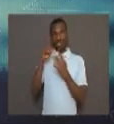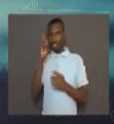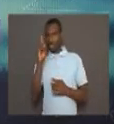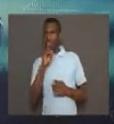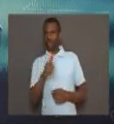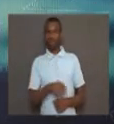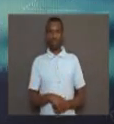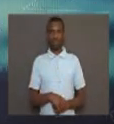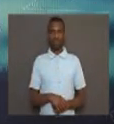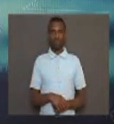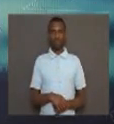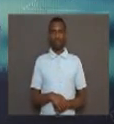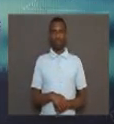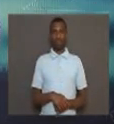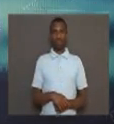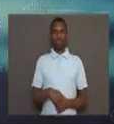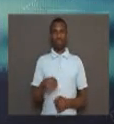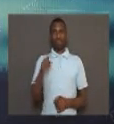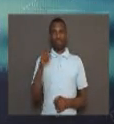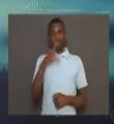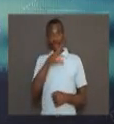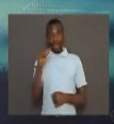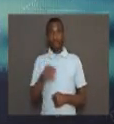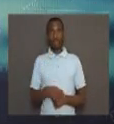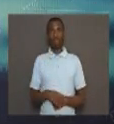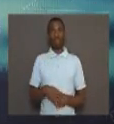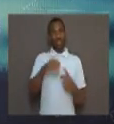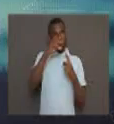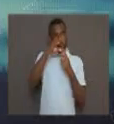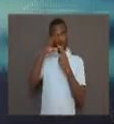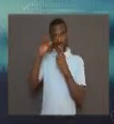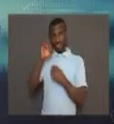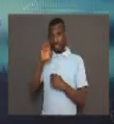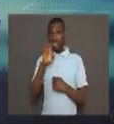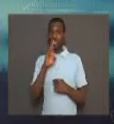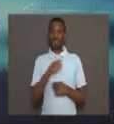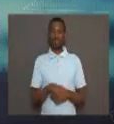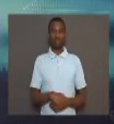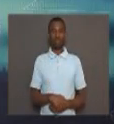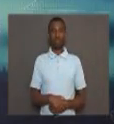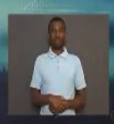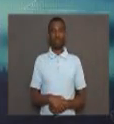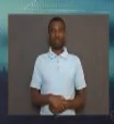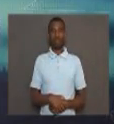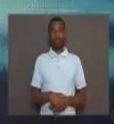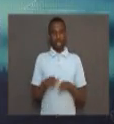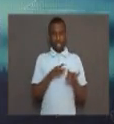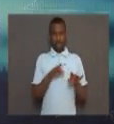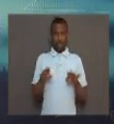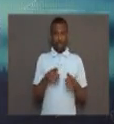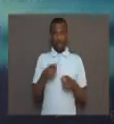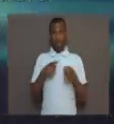D, a street lamp, and option E, a computer monitor.